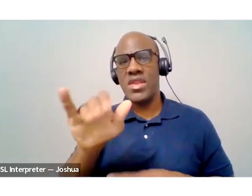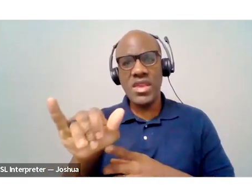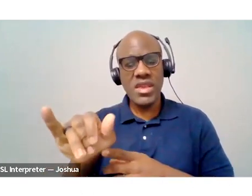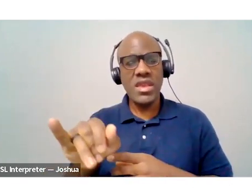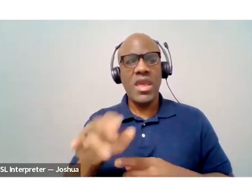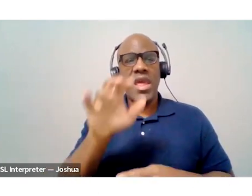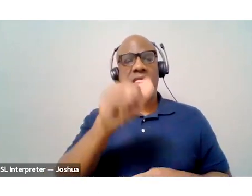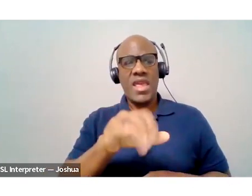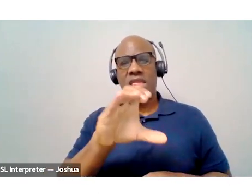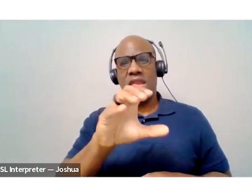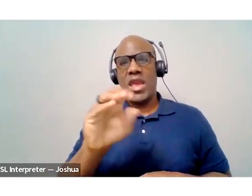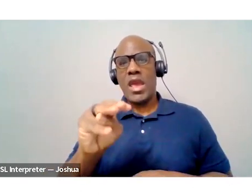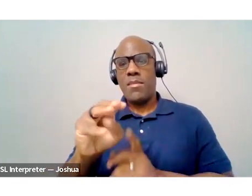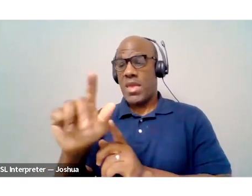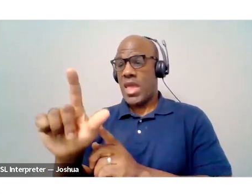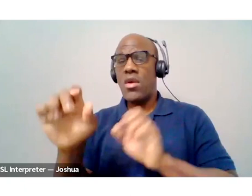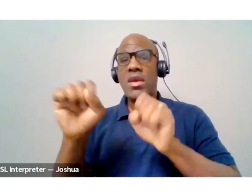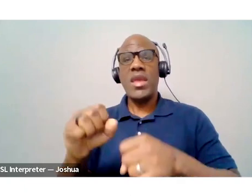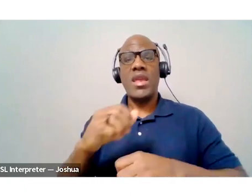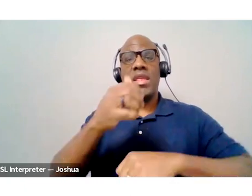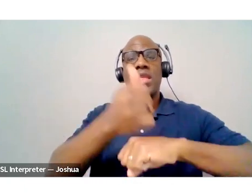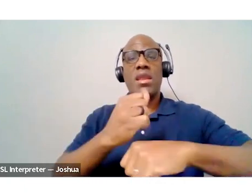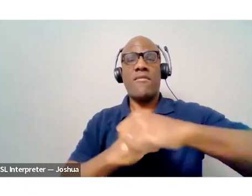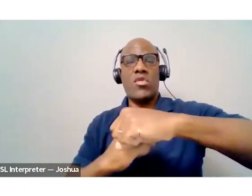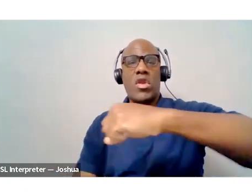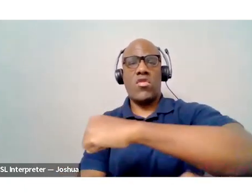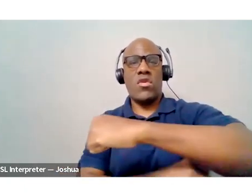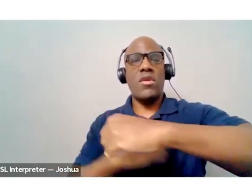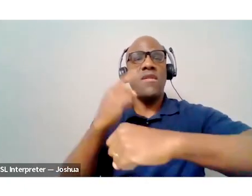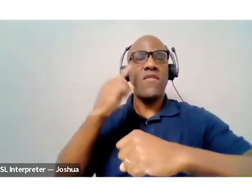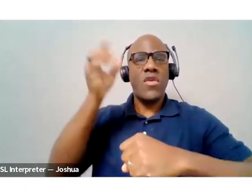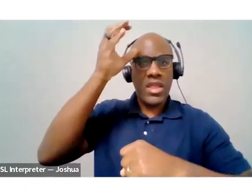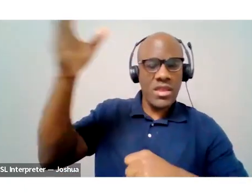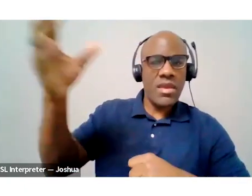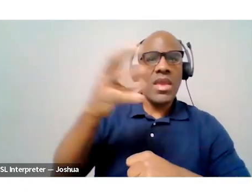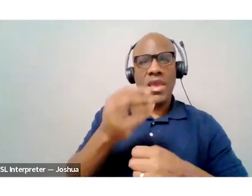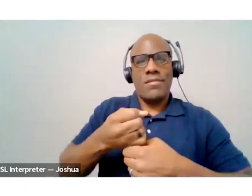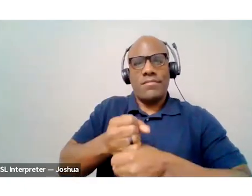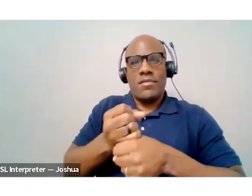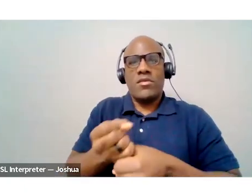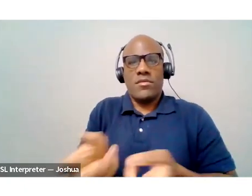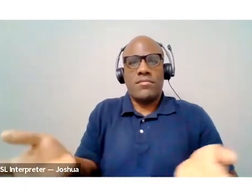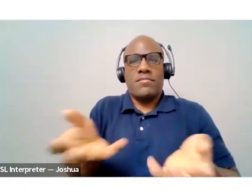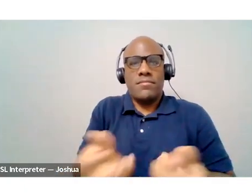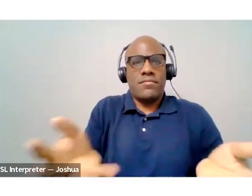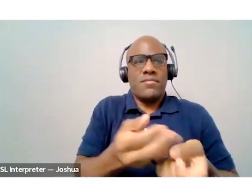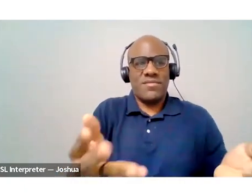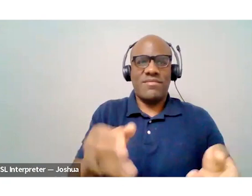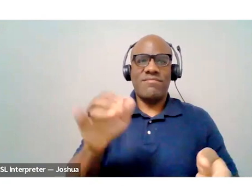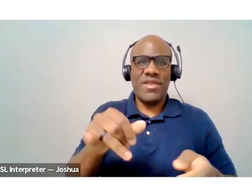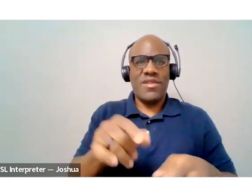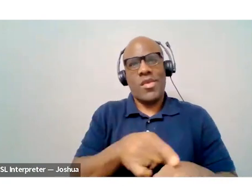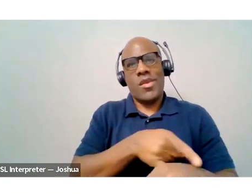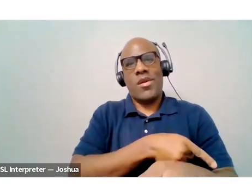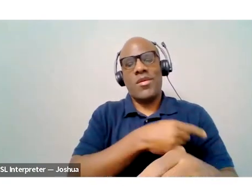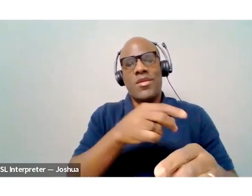can be conceptualized and produced. So as you can see, there's this long quote about our civic duty